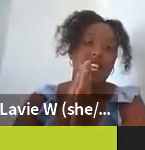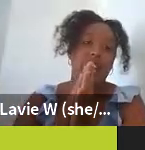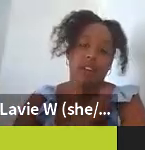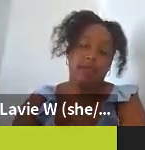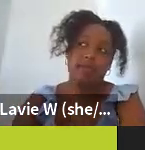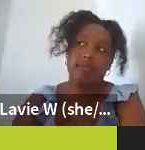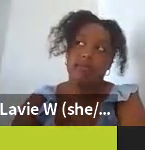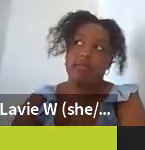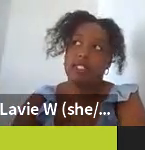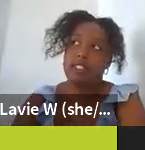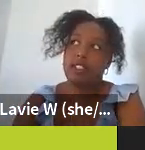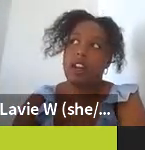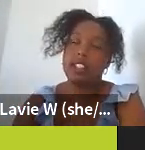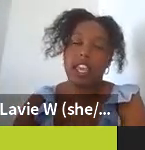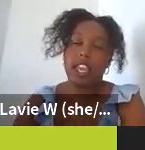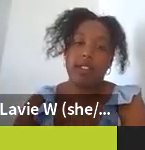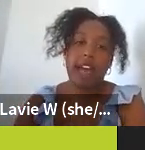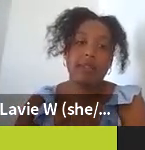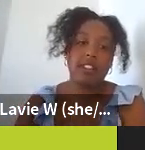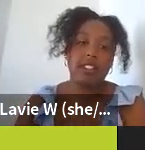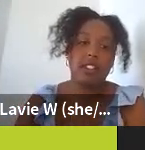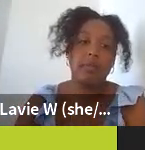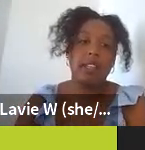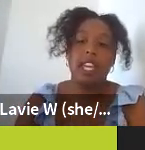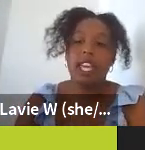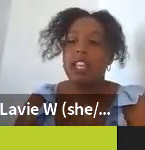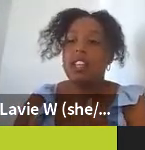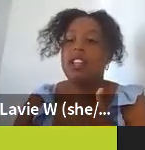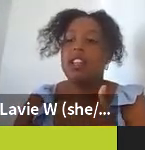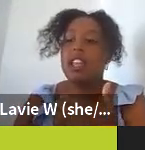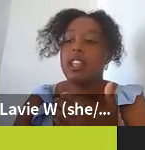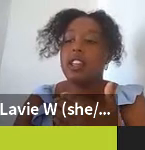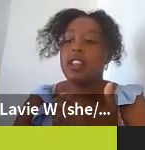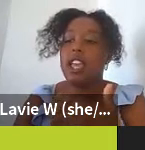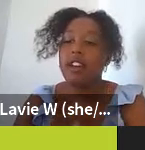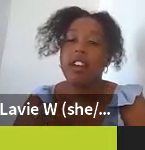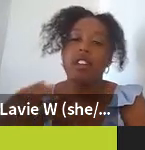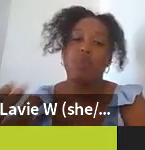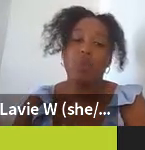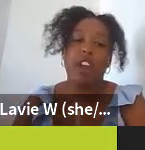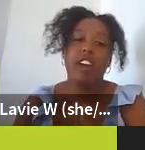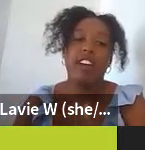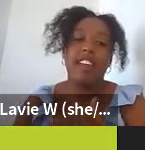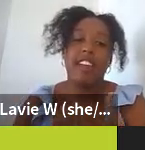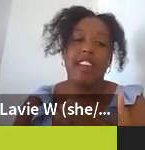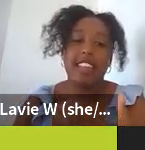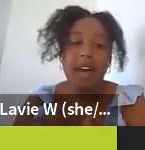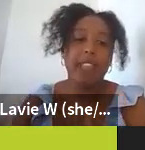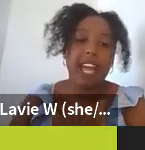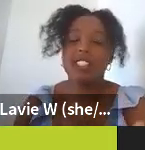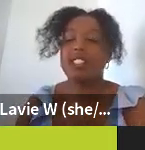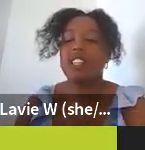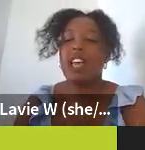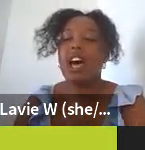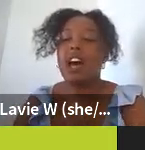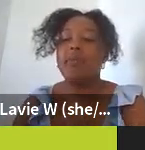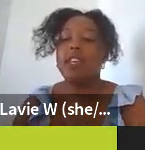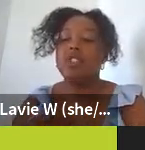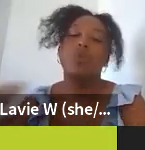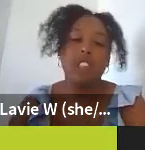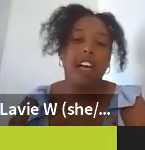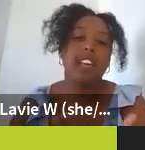success on the scale of capitalism in areas where that Blackness